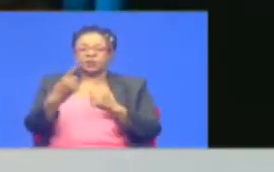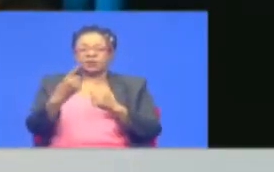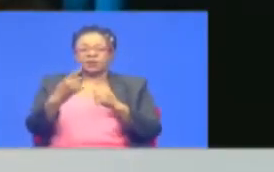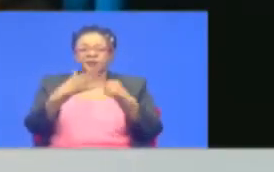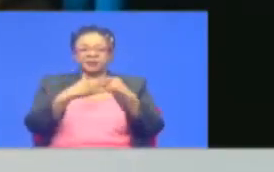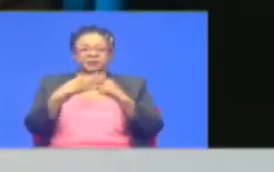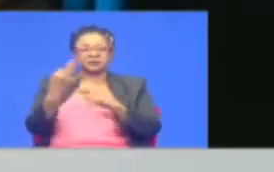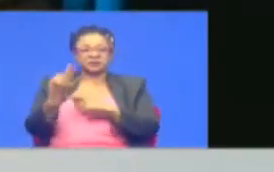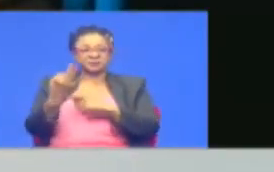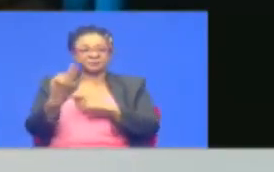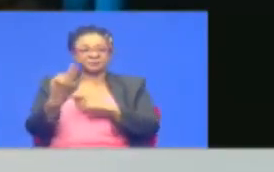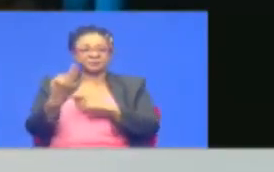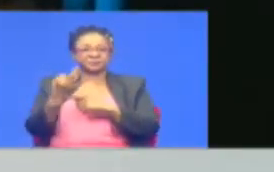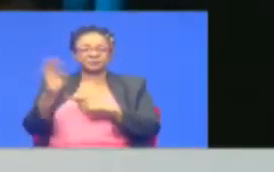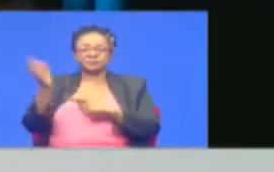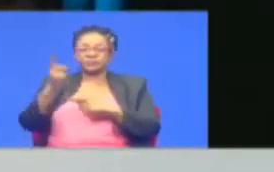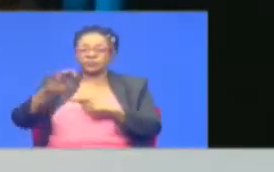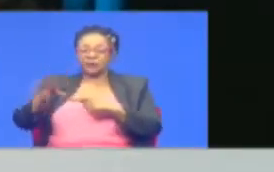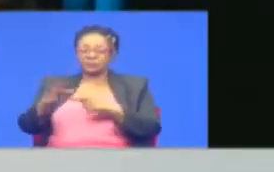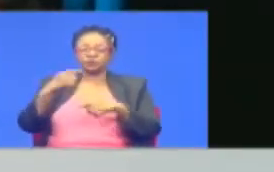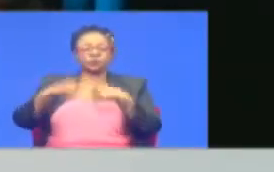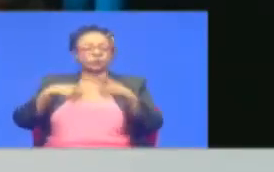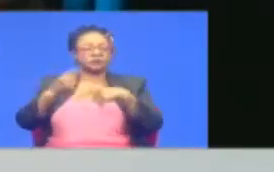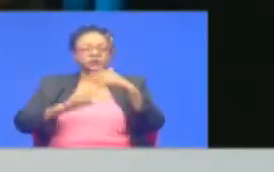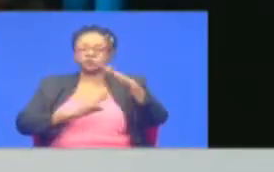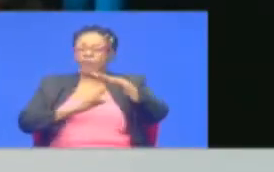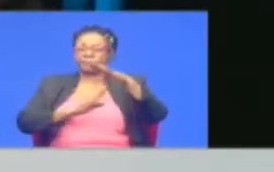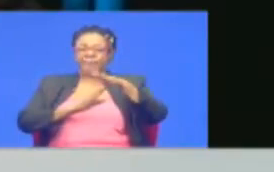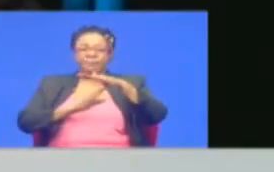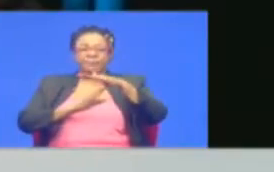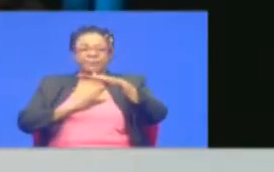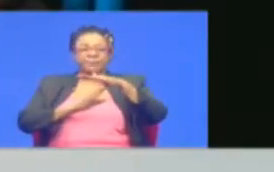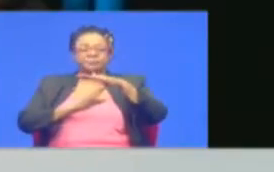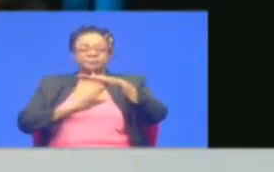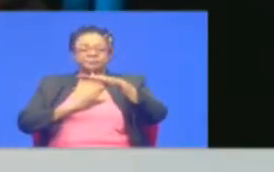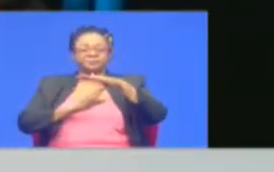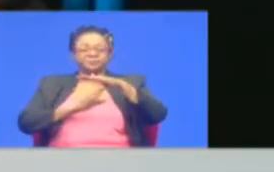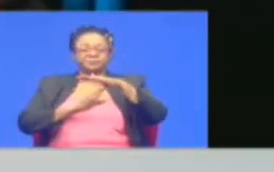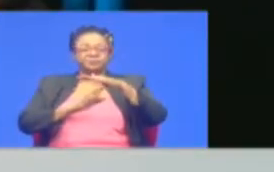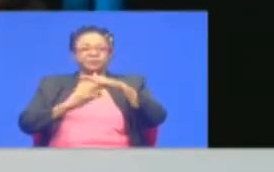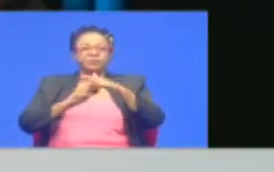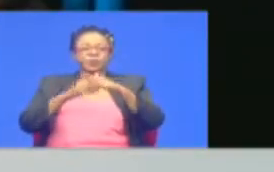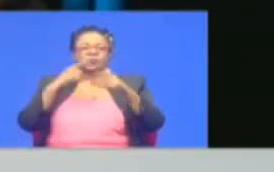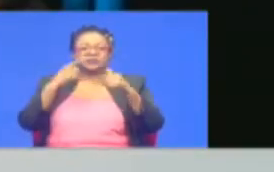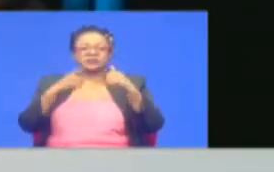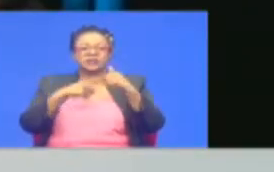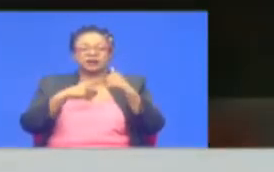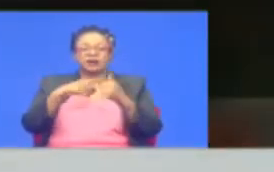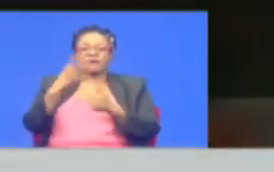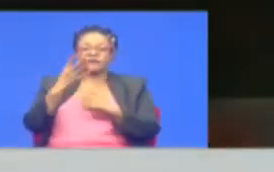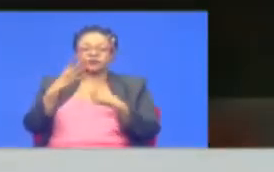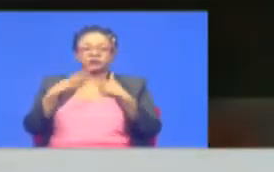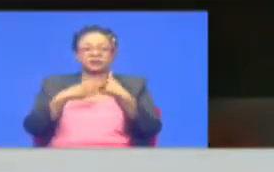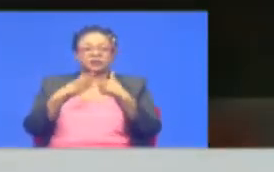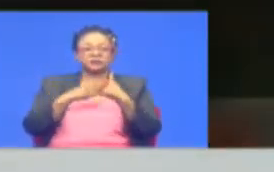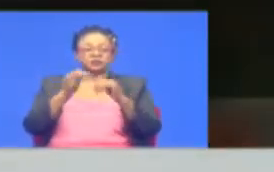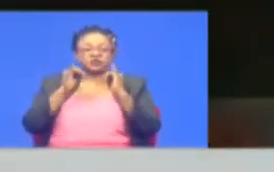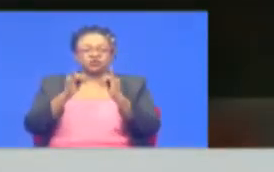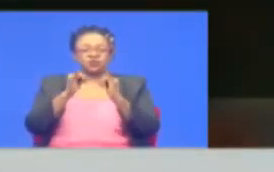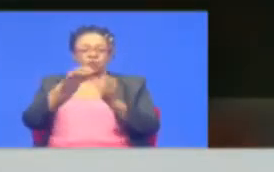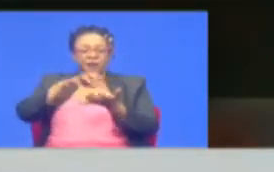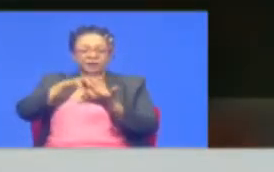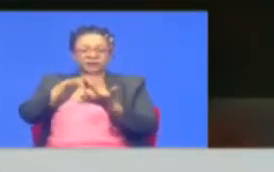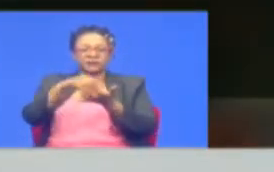68,193. Nairobi County continues to carry the heaviest burden of disease, with 649 new cases